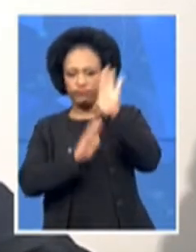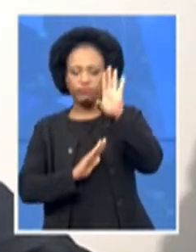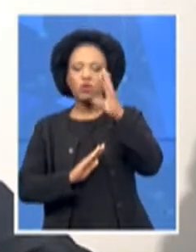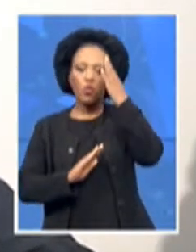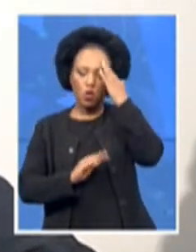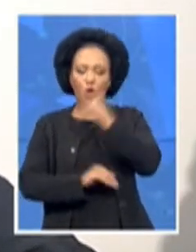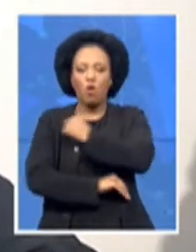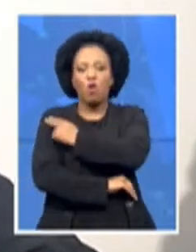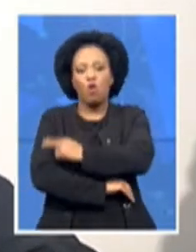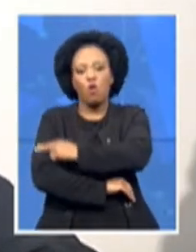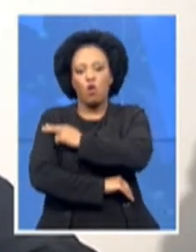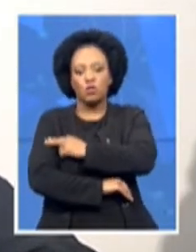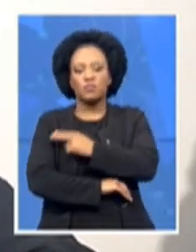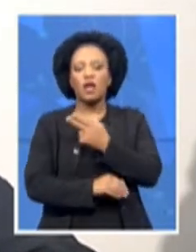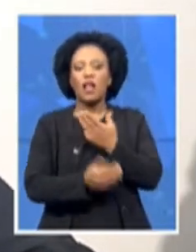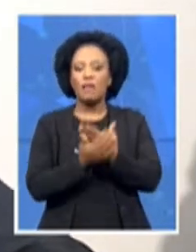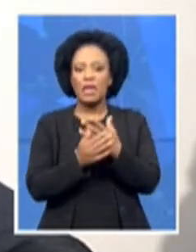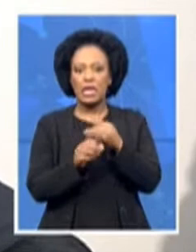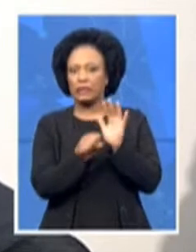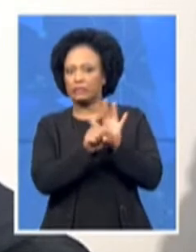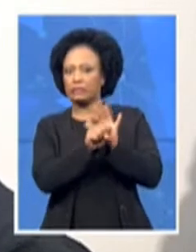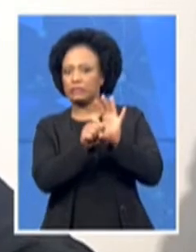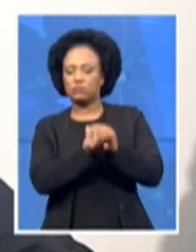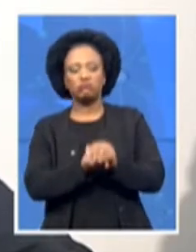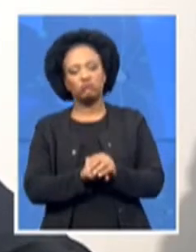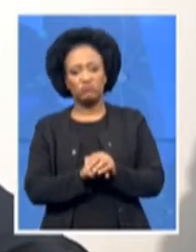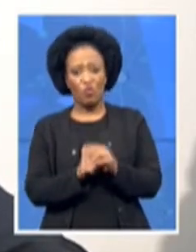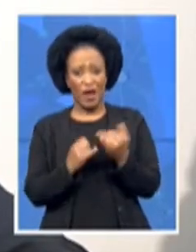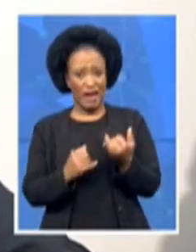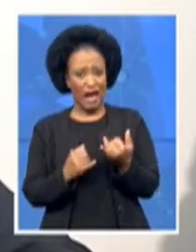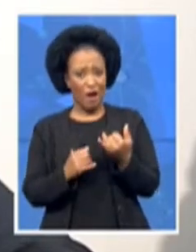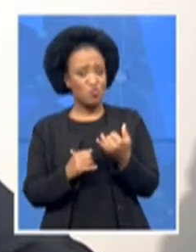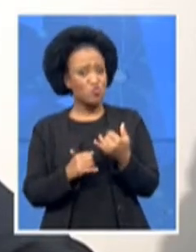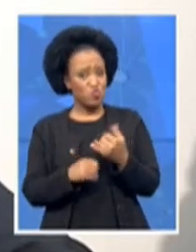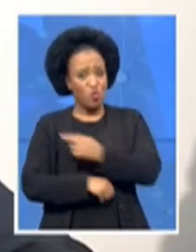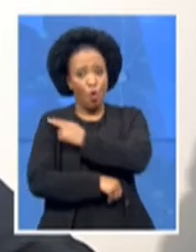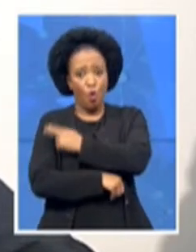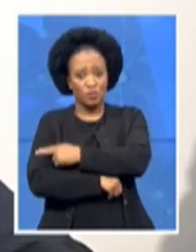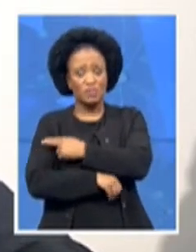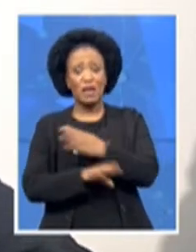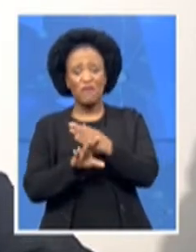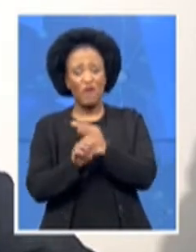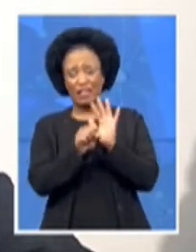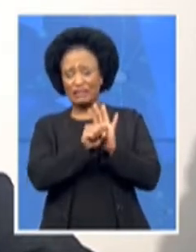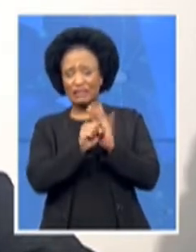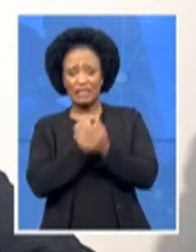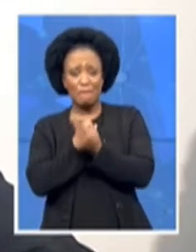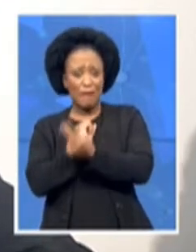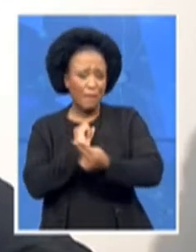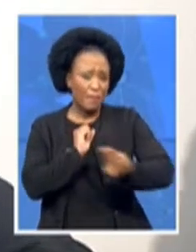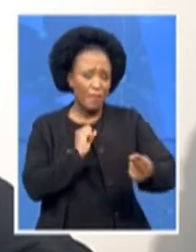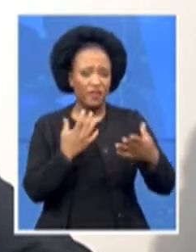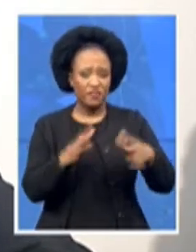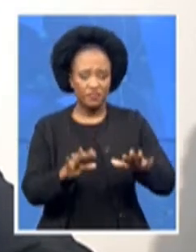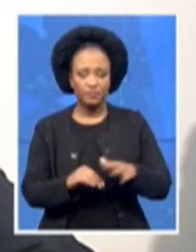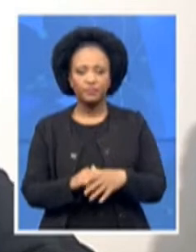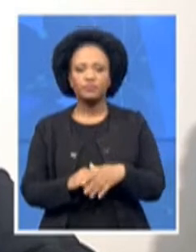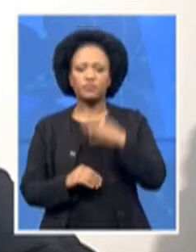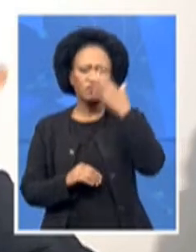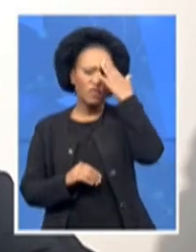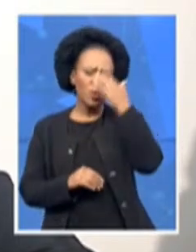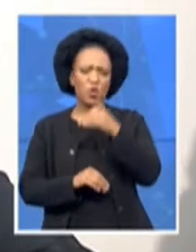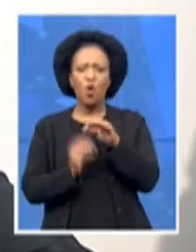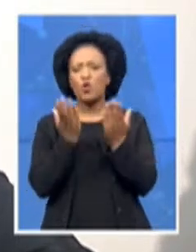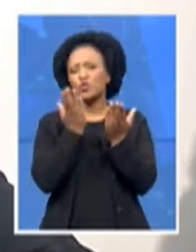So we are aware of the pressure also on schools. The Premier and the MEC and the team were telling us